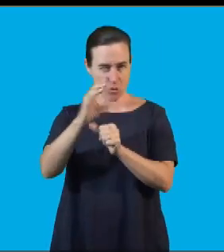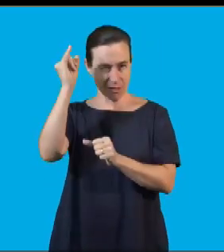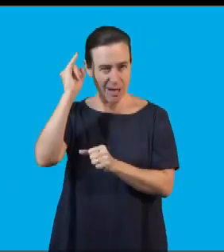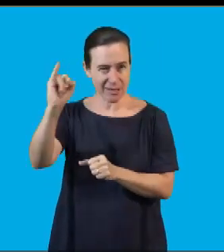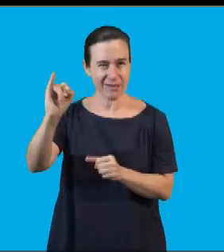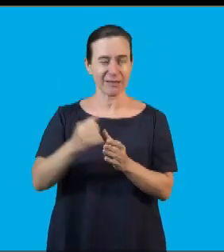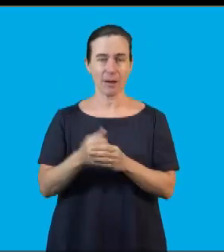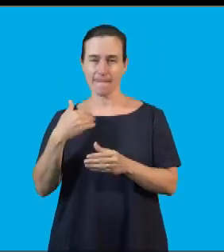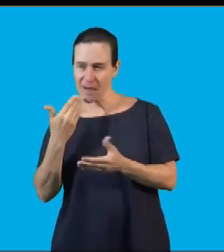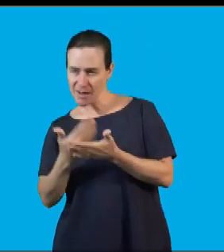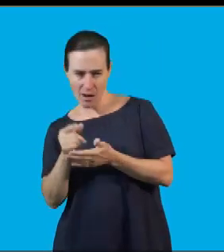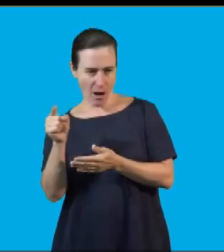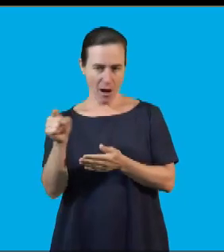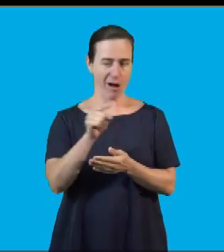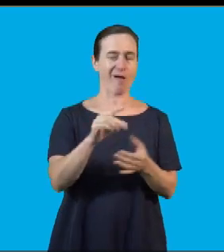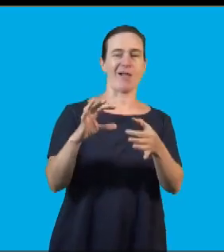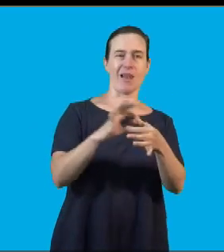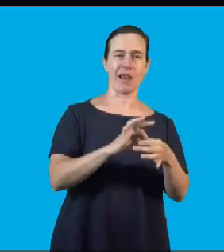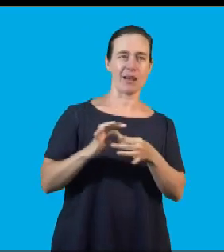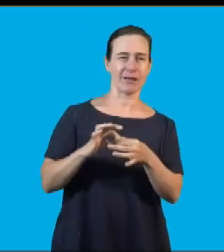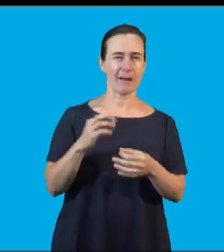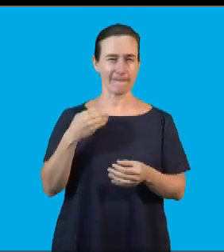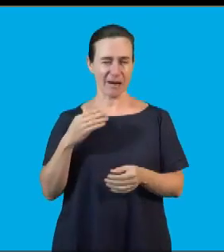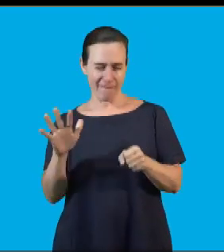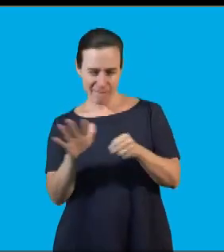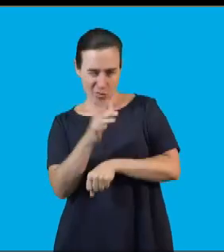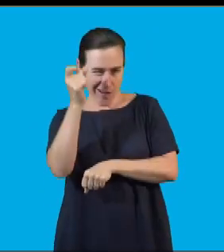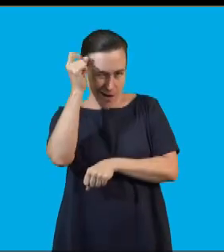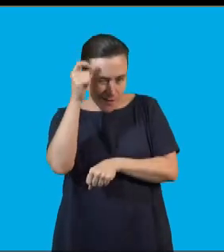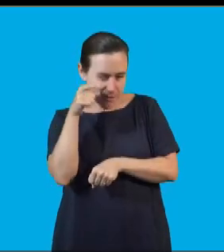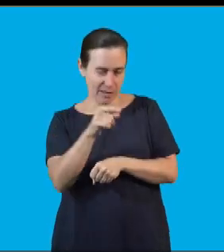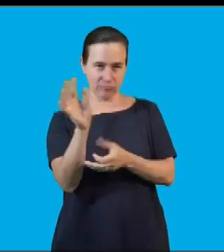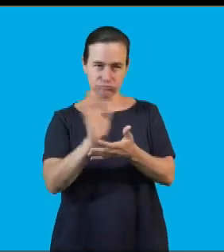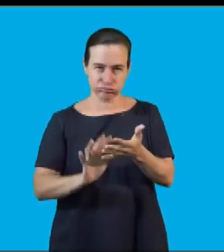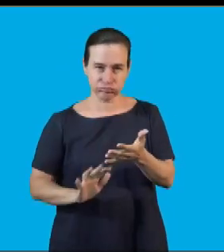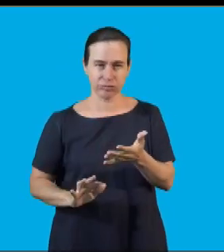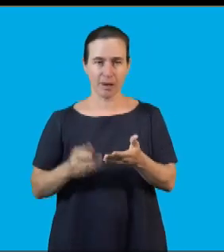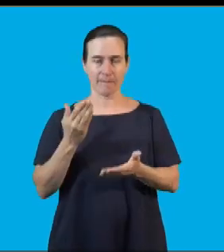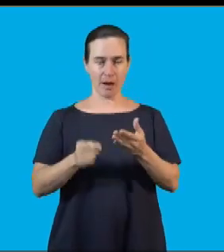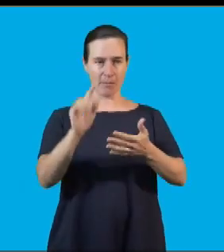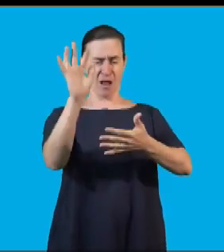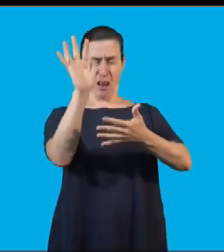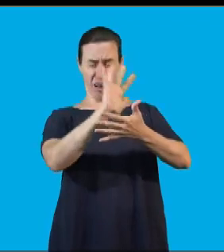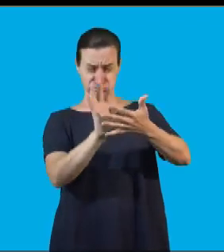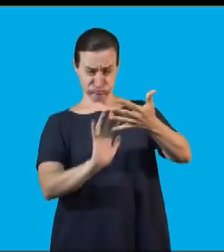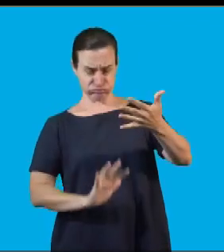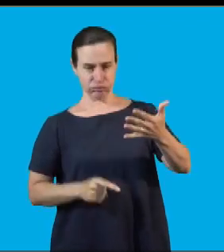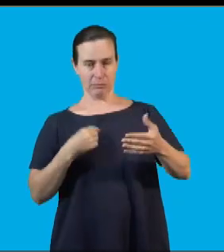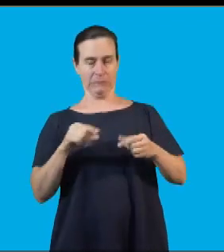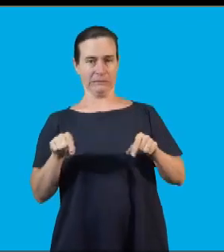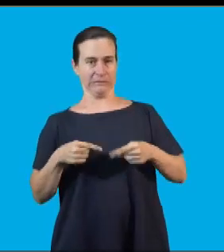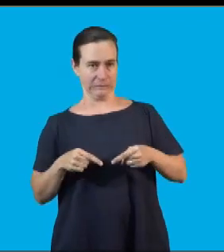poor inference skills, lack of engagement with the text, of course, also being intimidated by the text length,